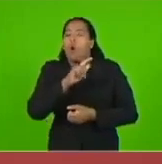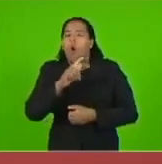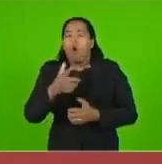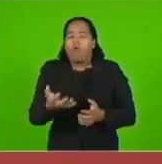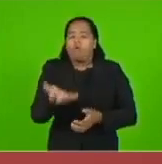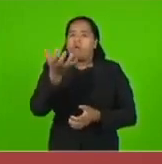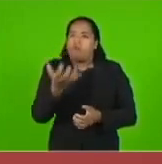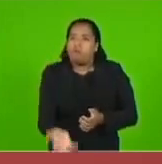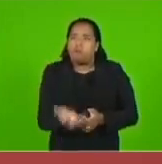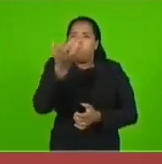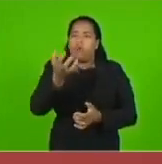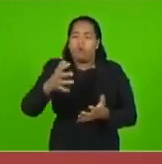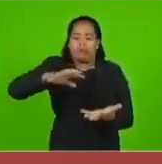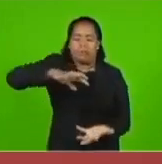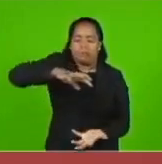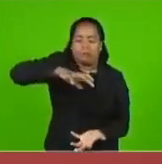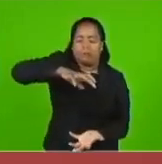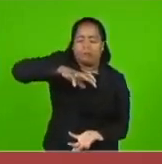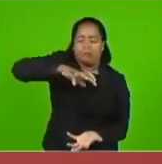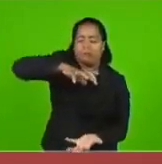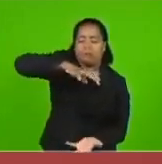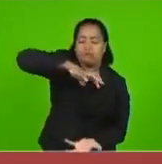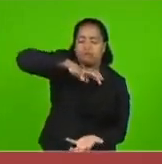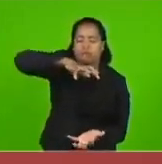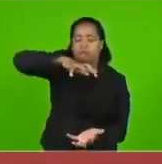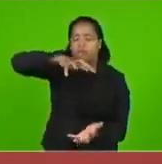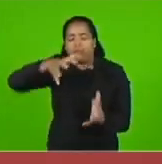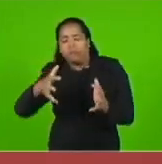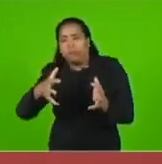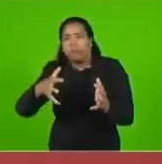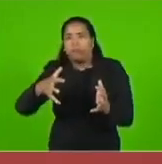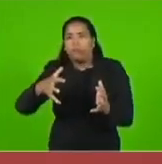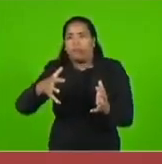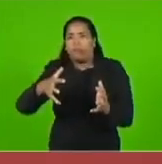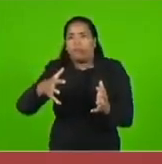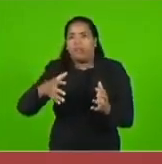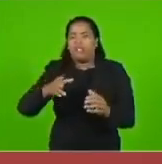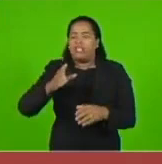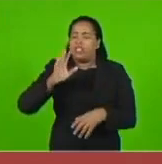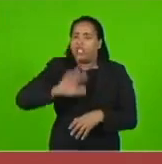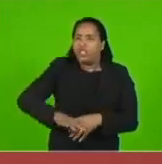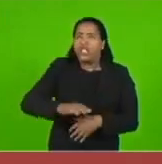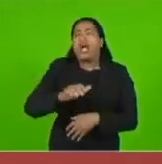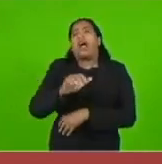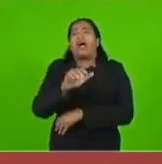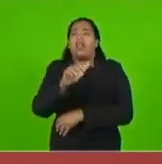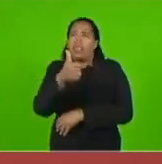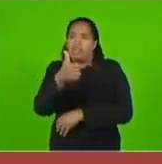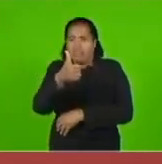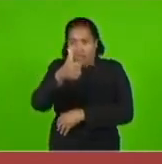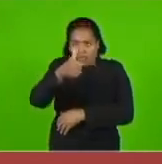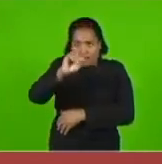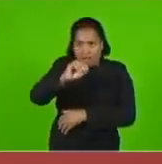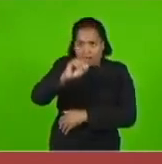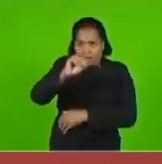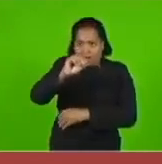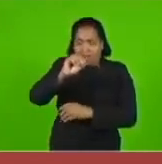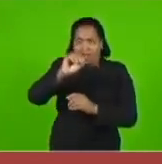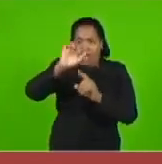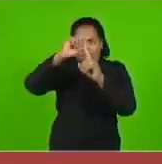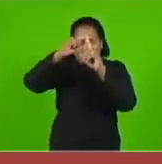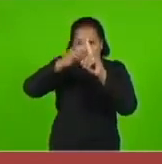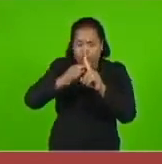other related to the inclination of the axis of the Earth. We already know that it has 10 degrees